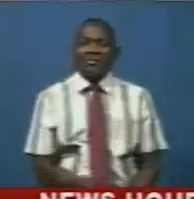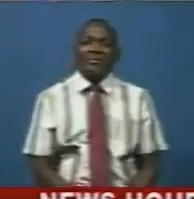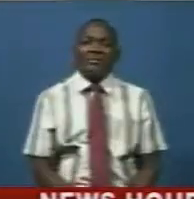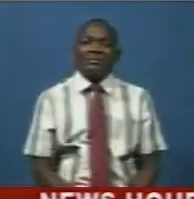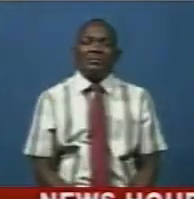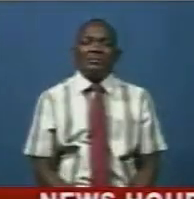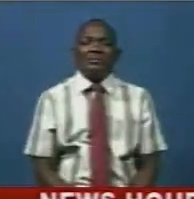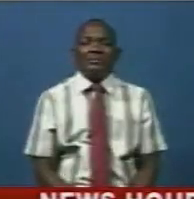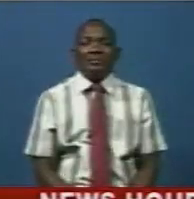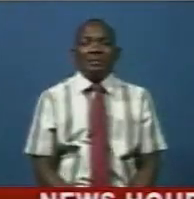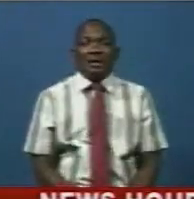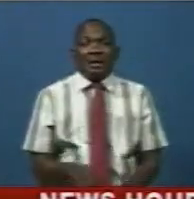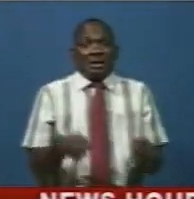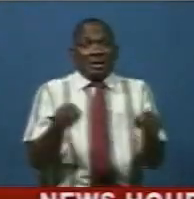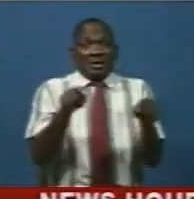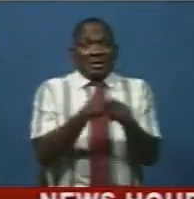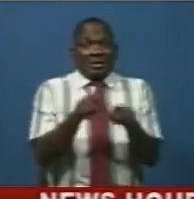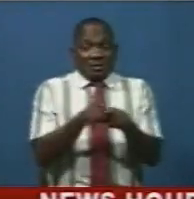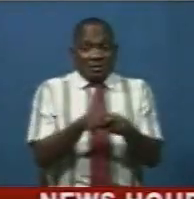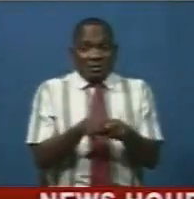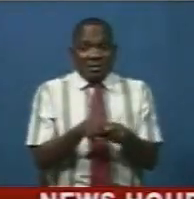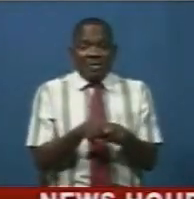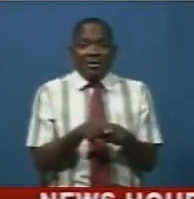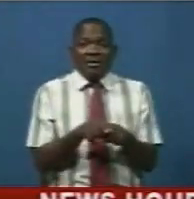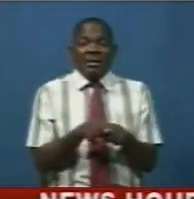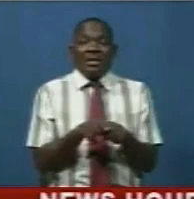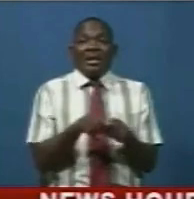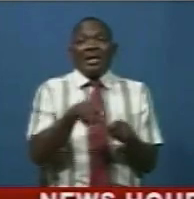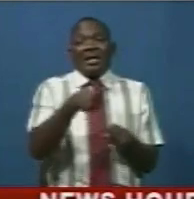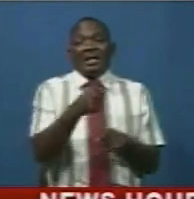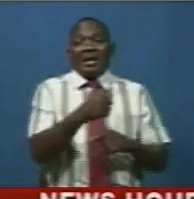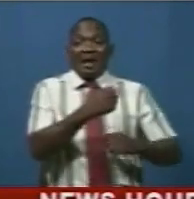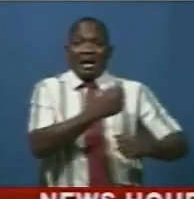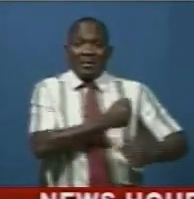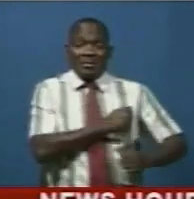hospital. And again, bearded policemen